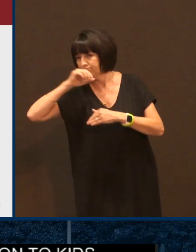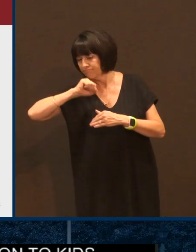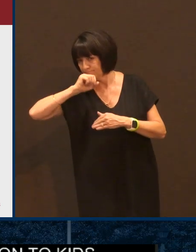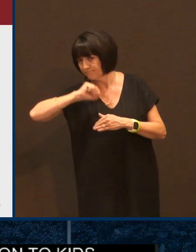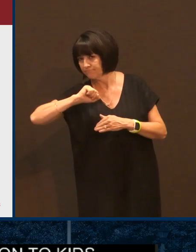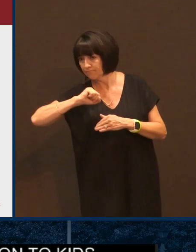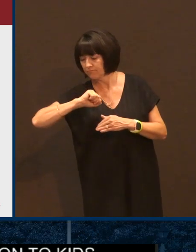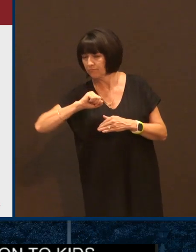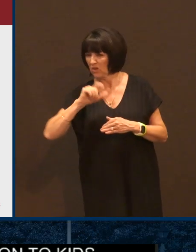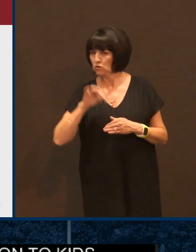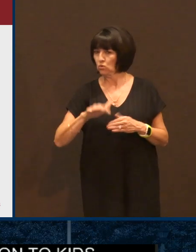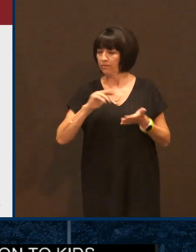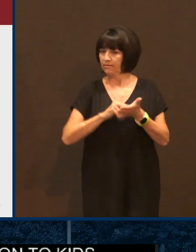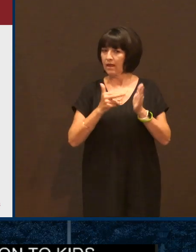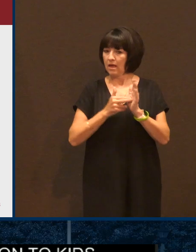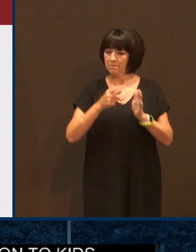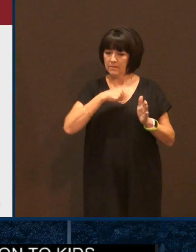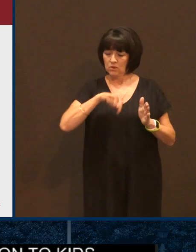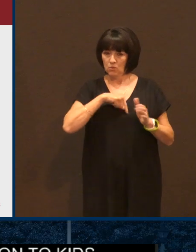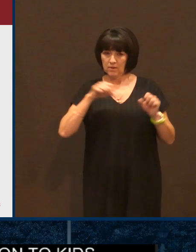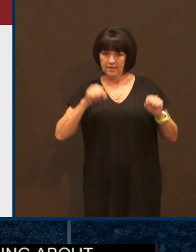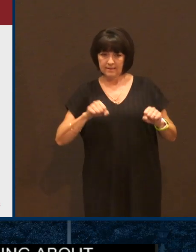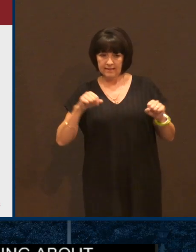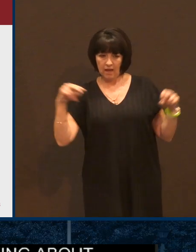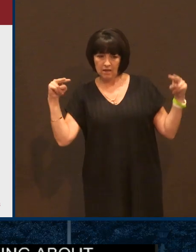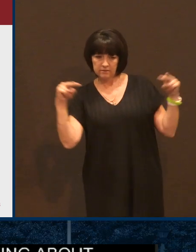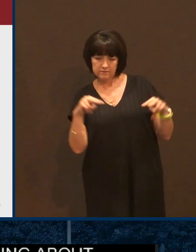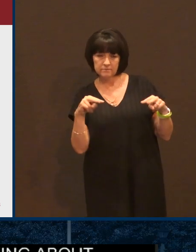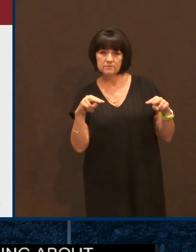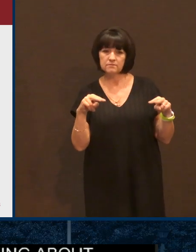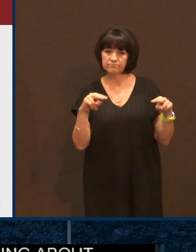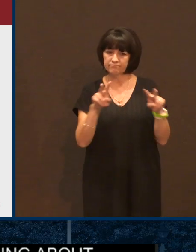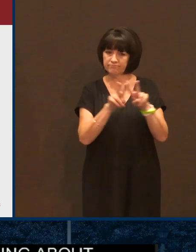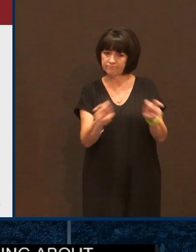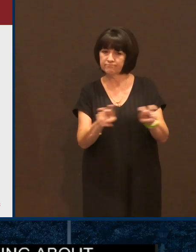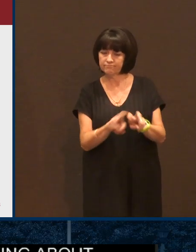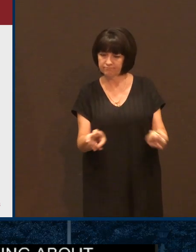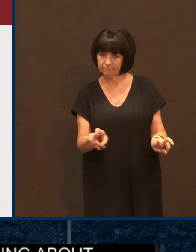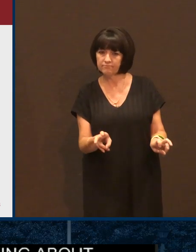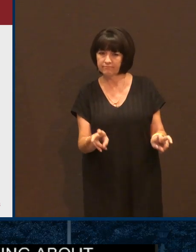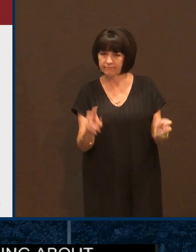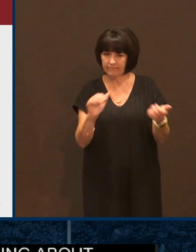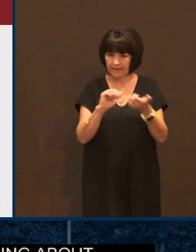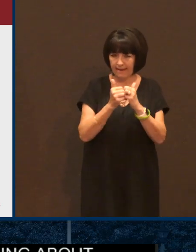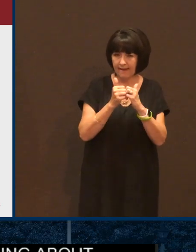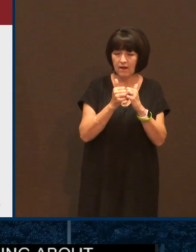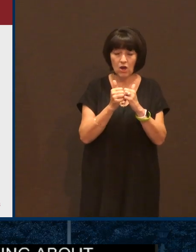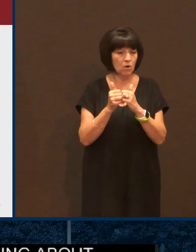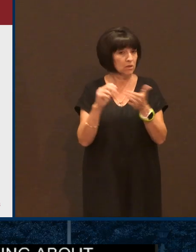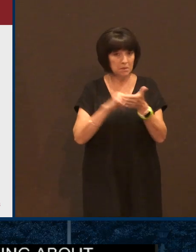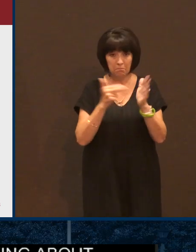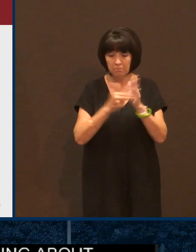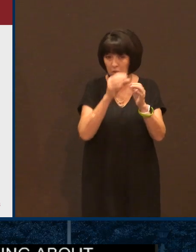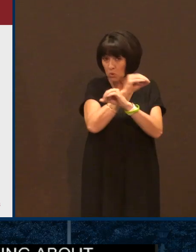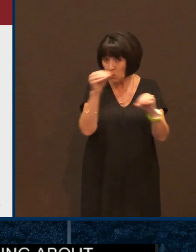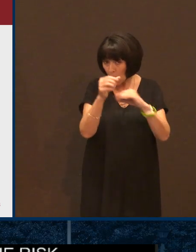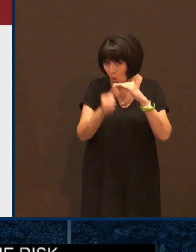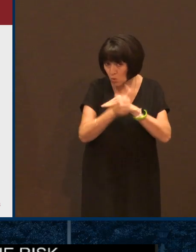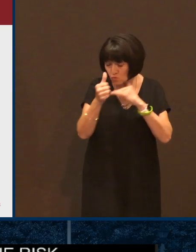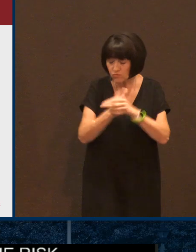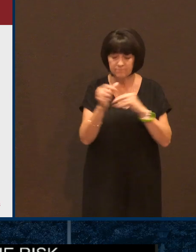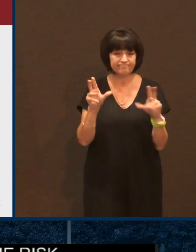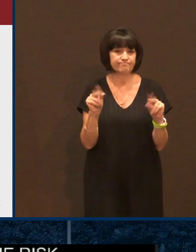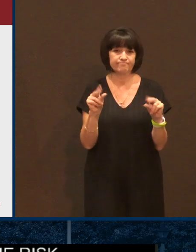safety for kids. But certainly it doesn't mean that the risk doesn't exist for any school-aged child, as well as